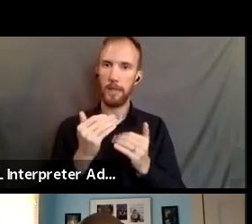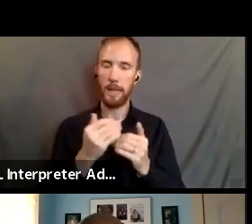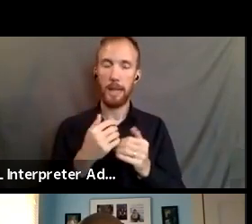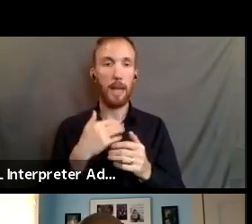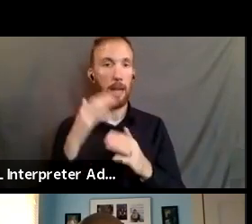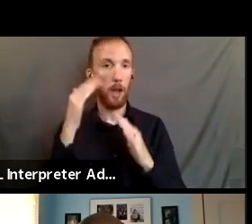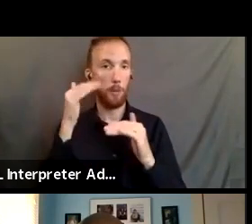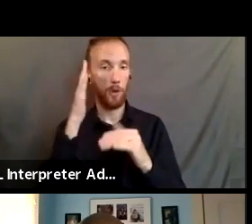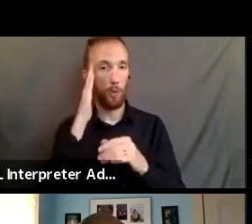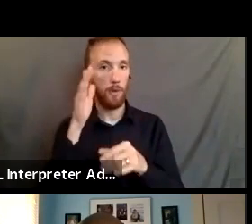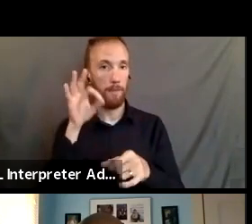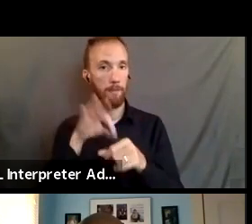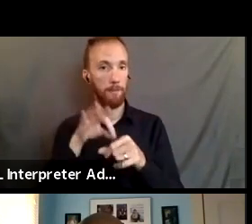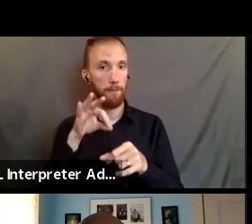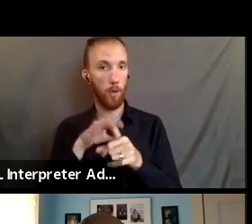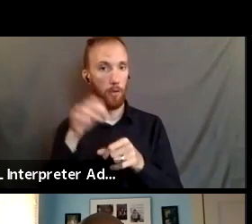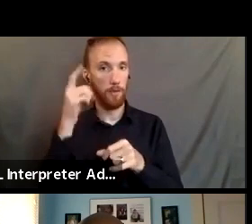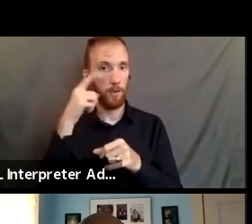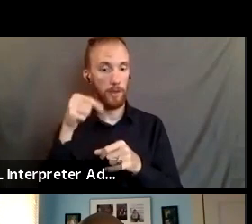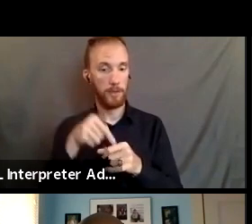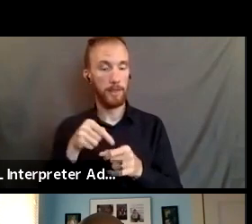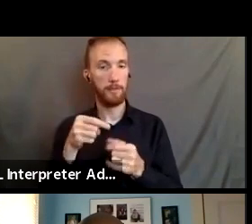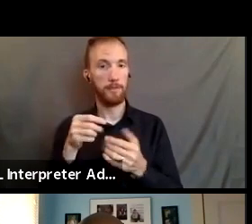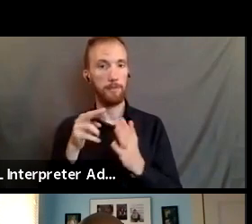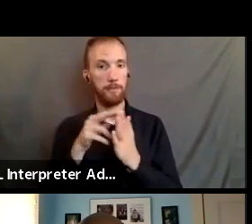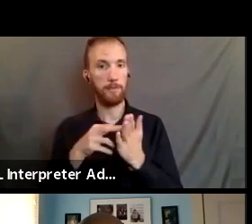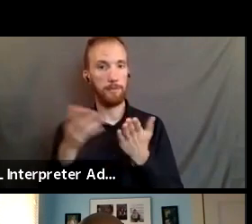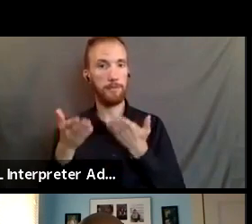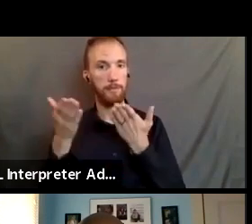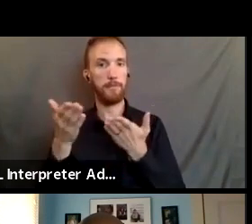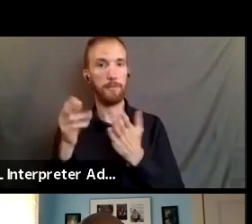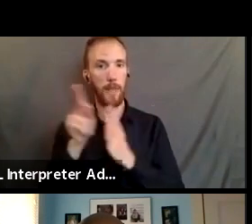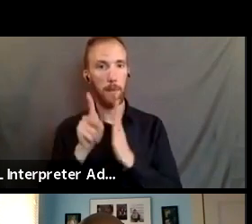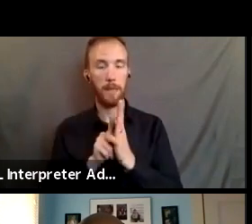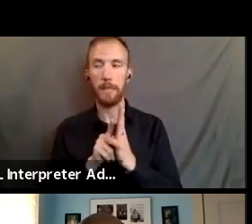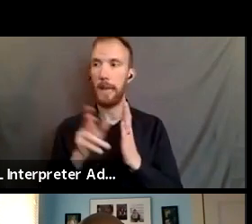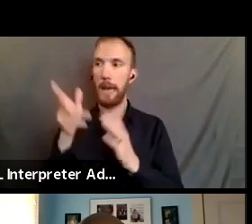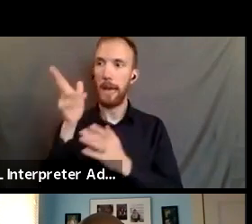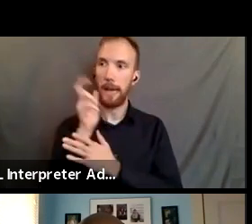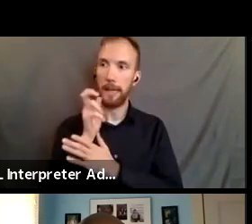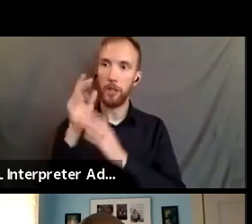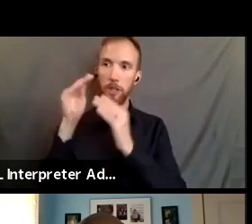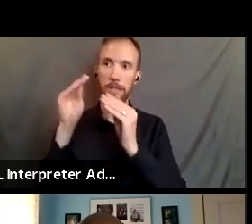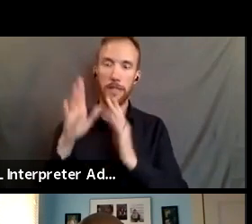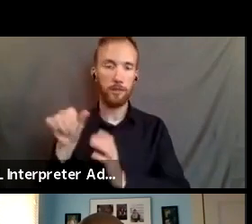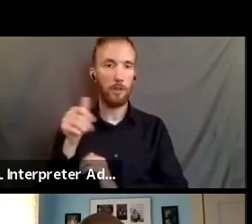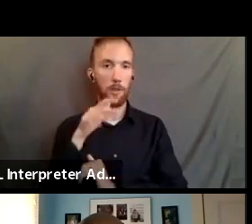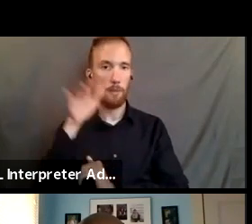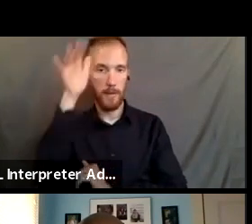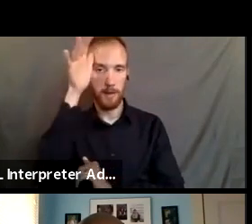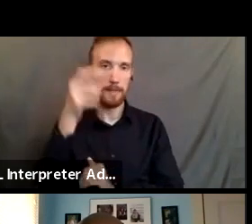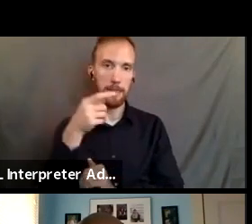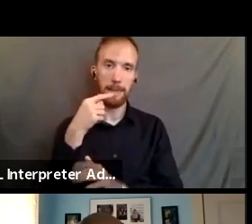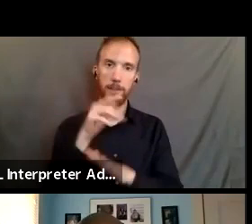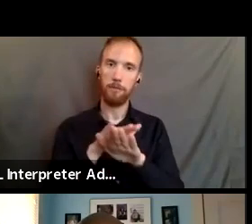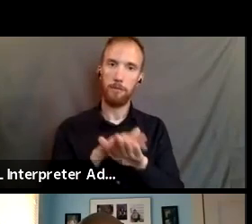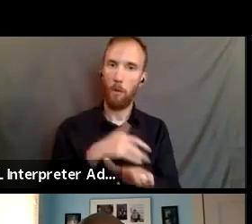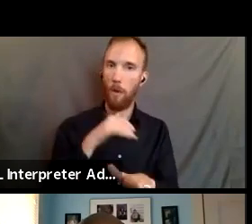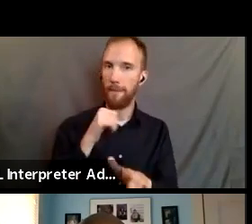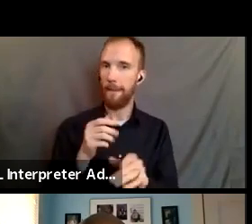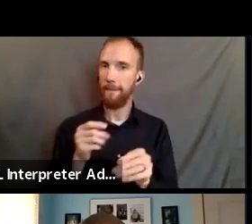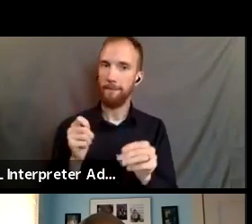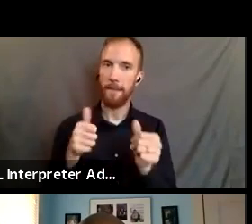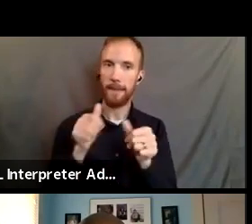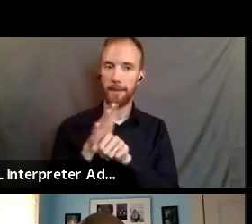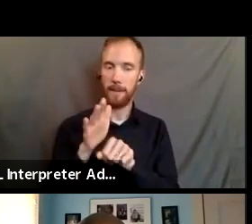resolution i hear parents and i hear teachers and students that saying it is not fast enough yes i agree with that i wish that we could just terminate that